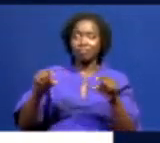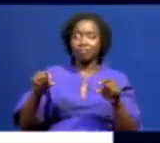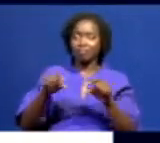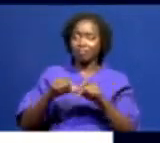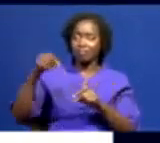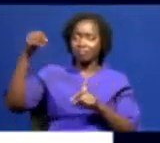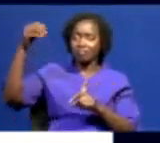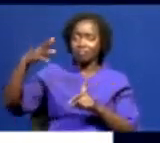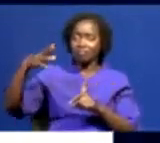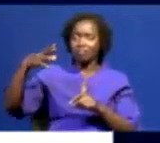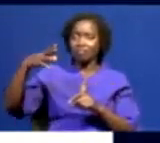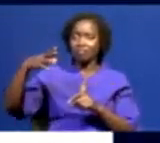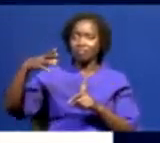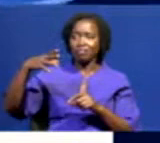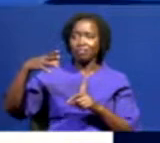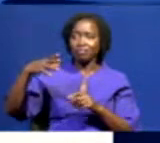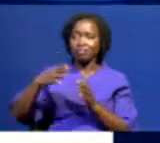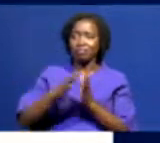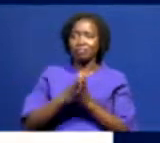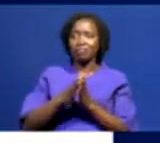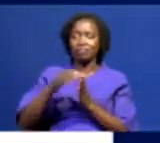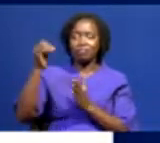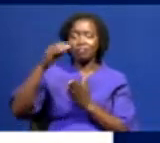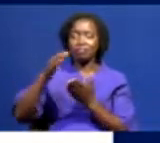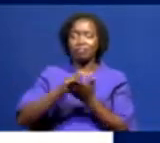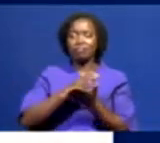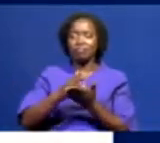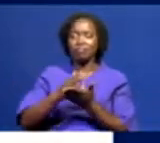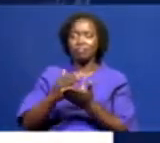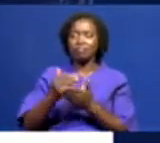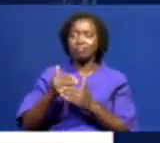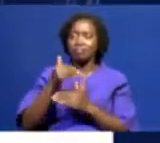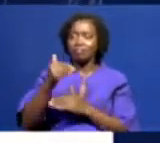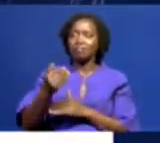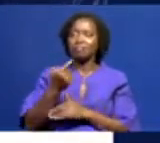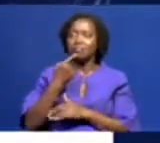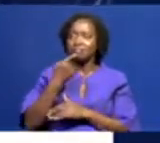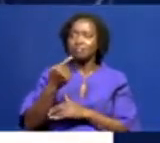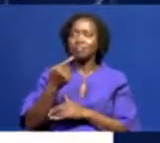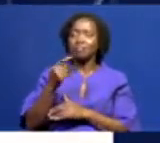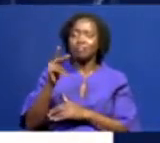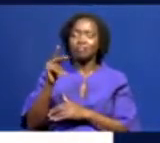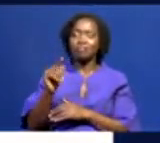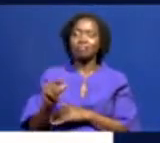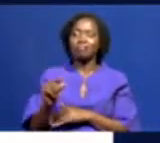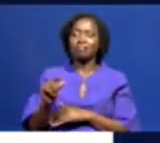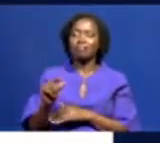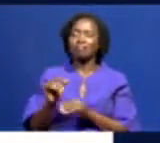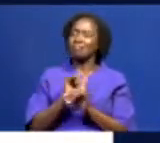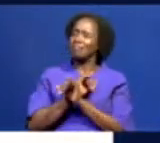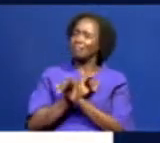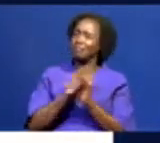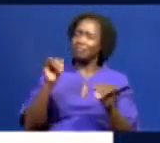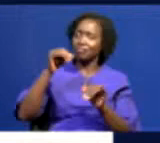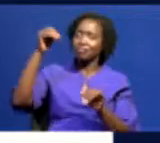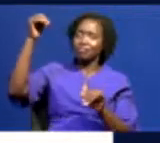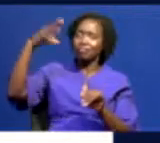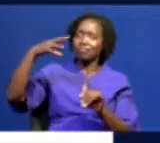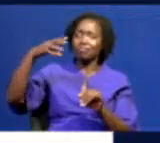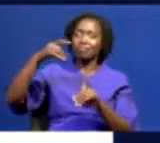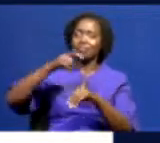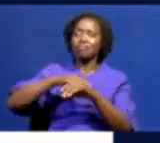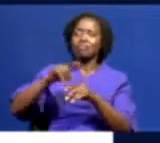an electric unit delivering an extra 100 kilowatts, allowing the car to drive with clean electric power when